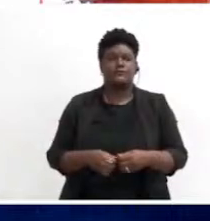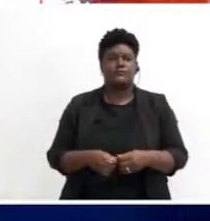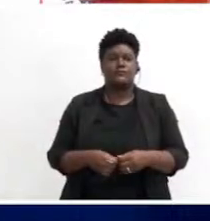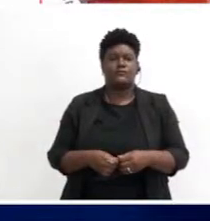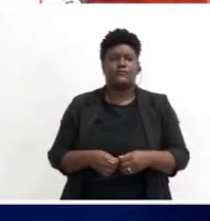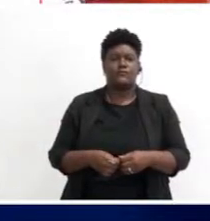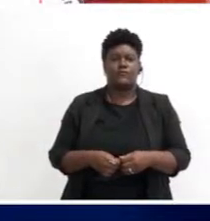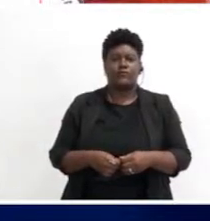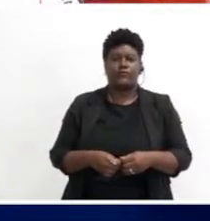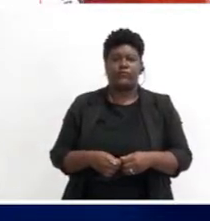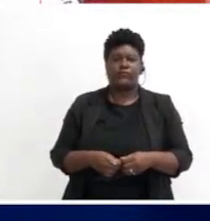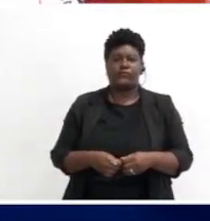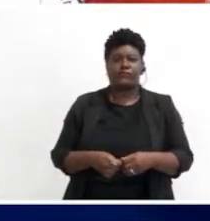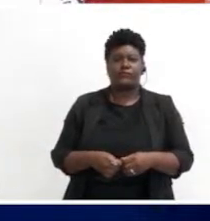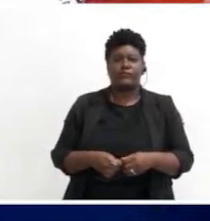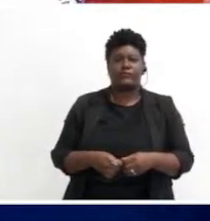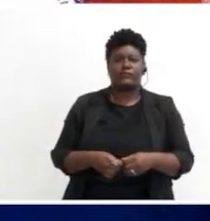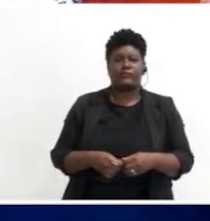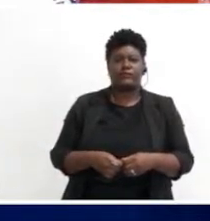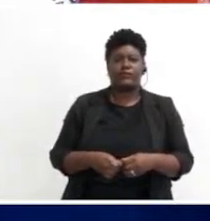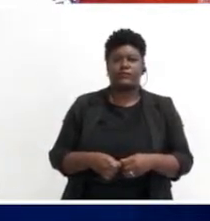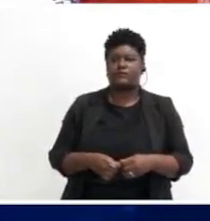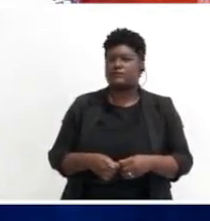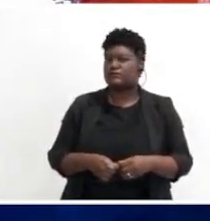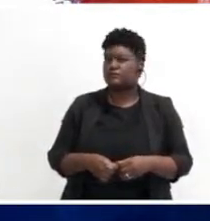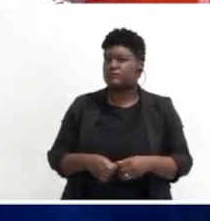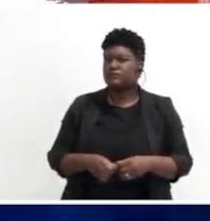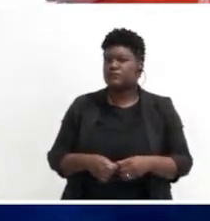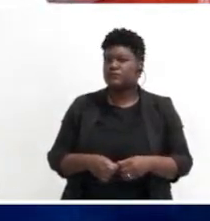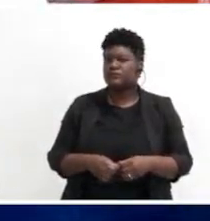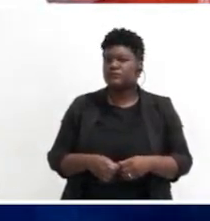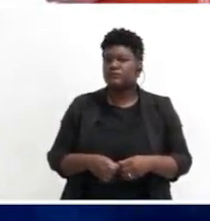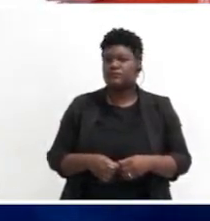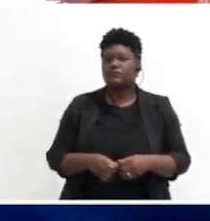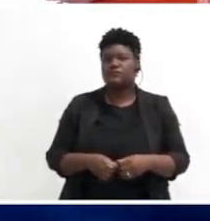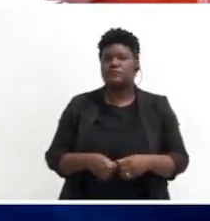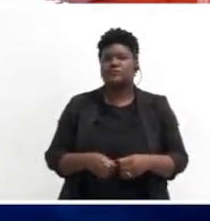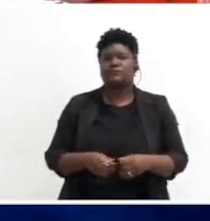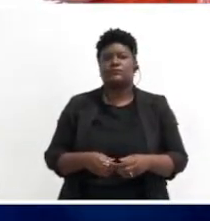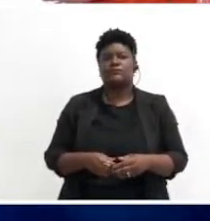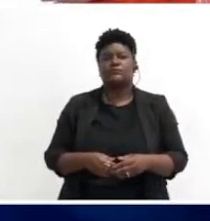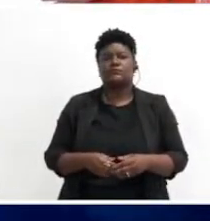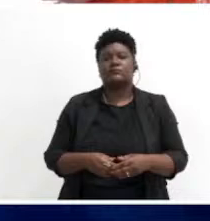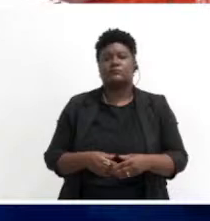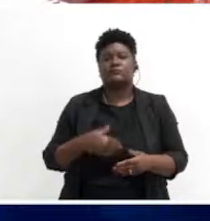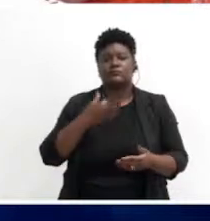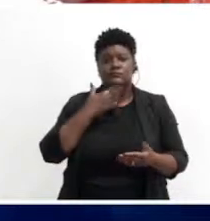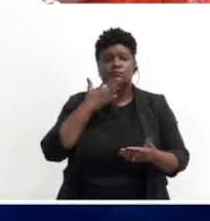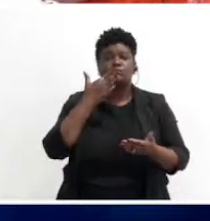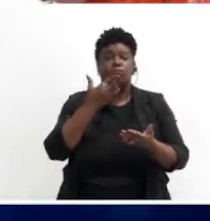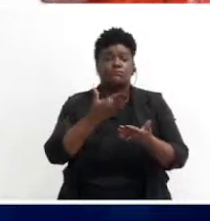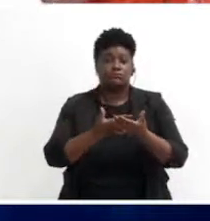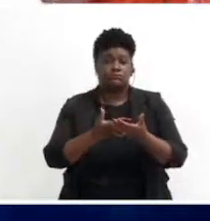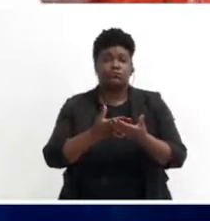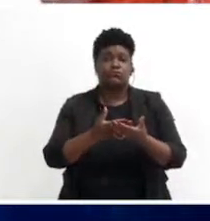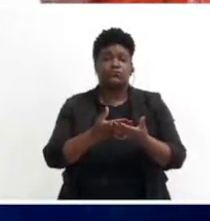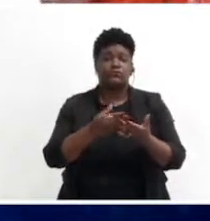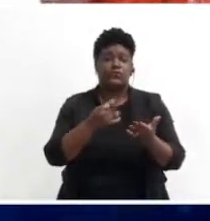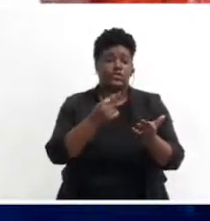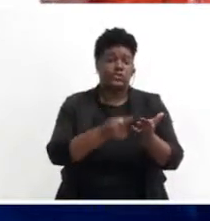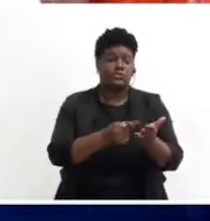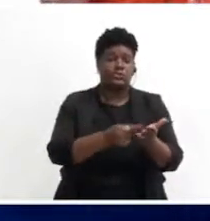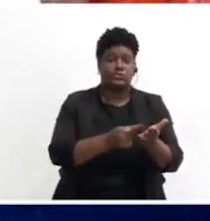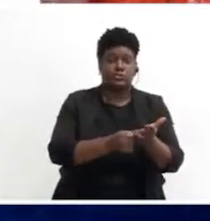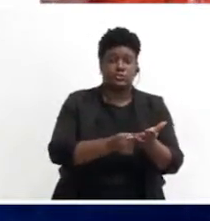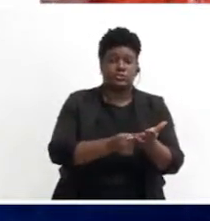So the obvious advantage of stacking, 3D stacking of chips, is that you get a very small footprint. And it